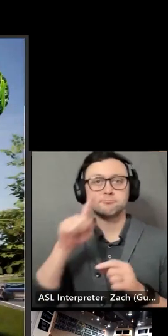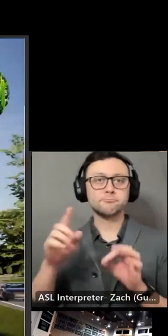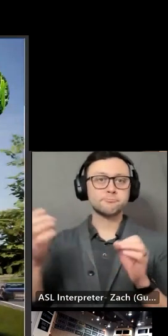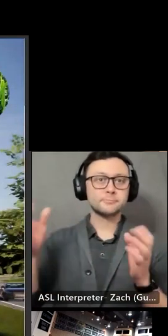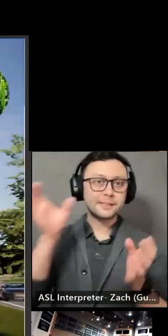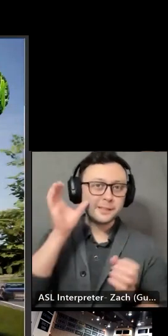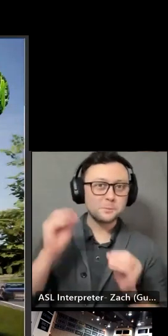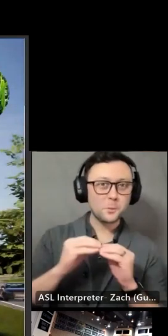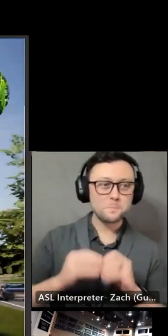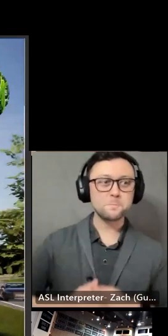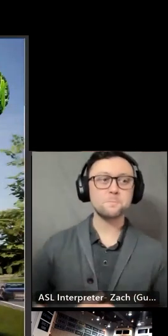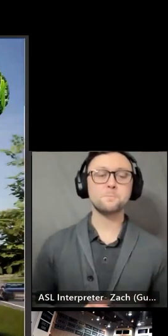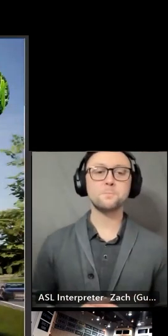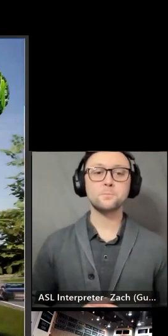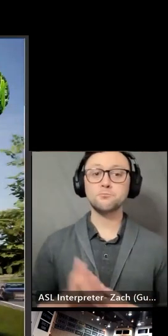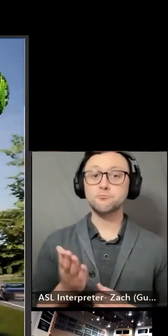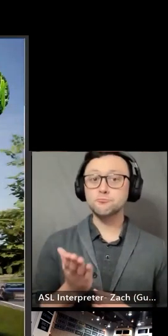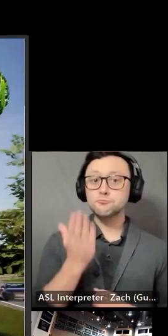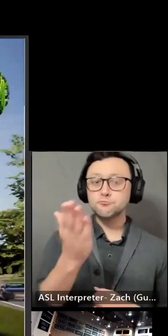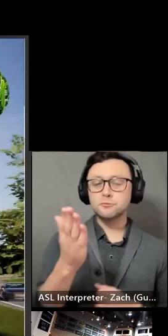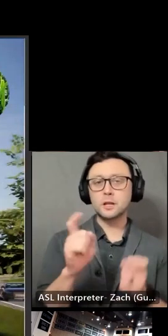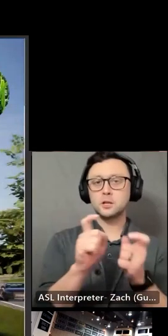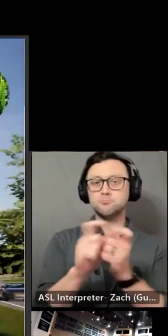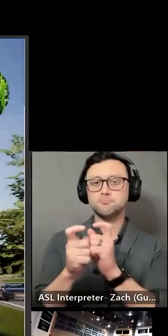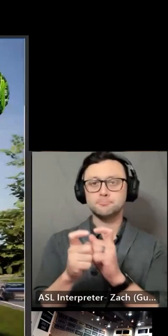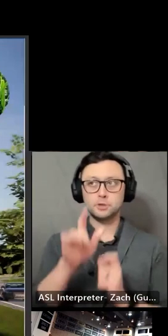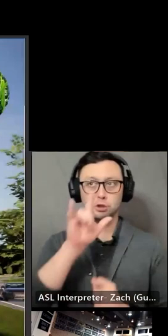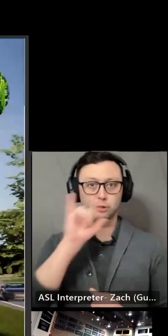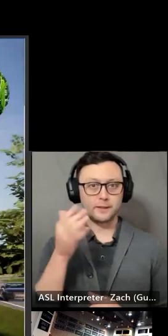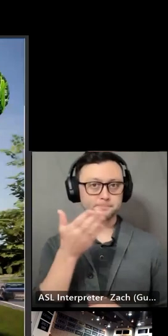So what we're proposing is some modifications